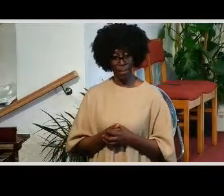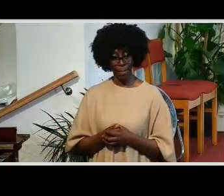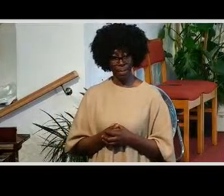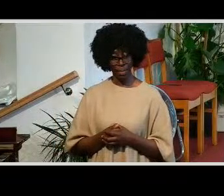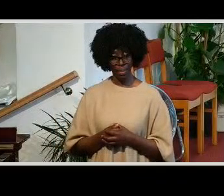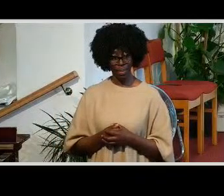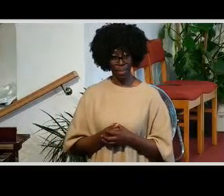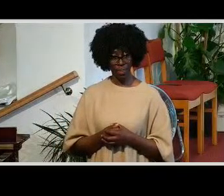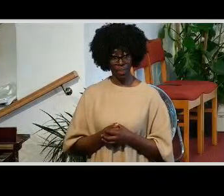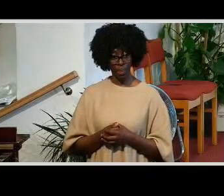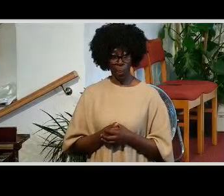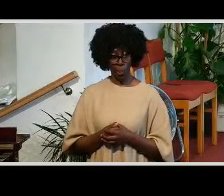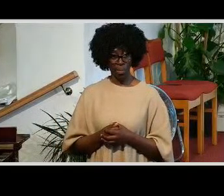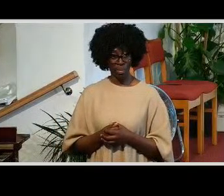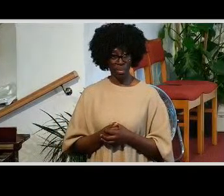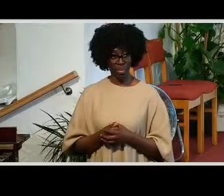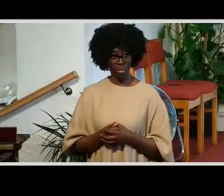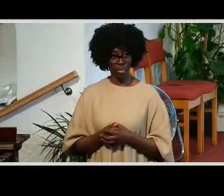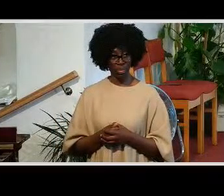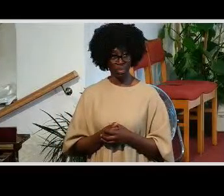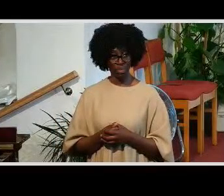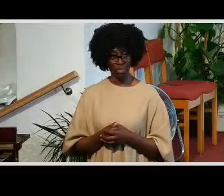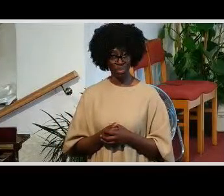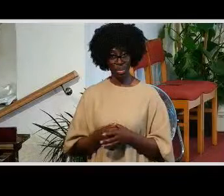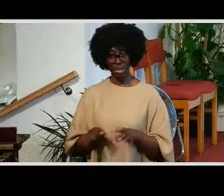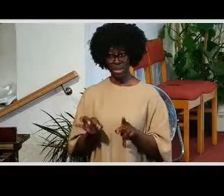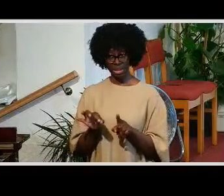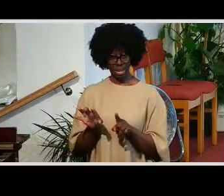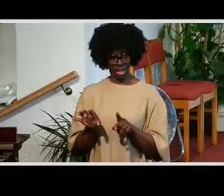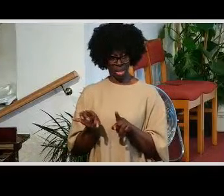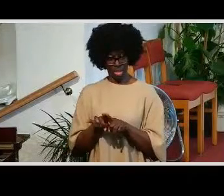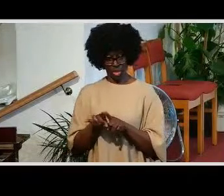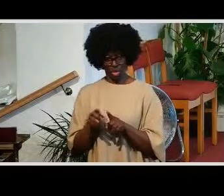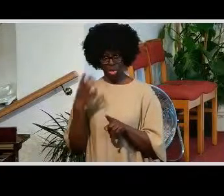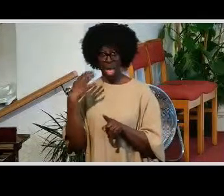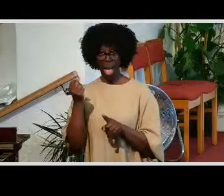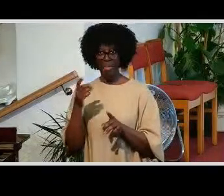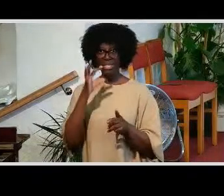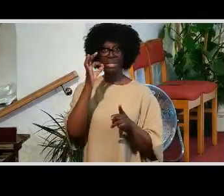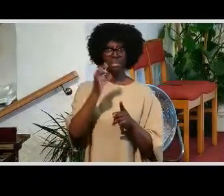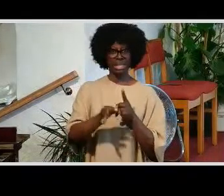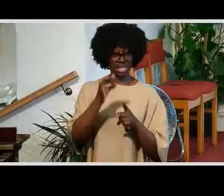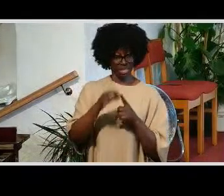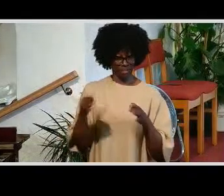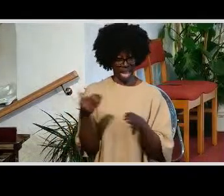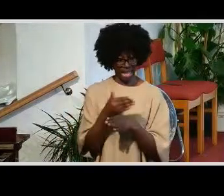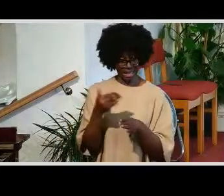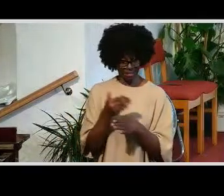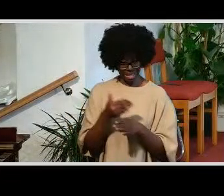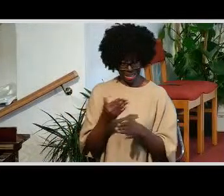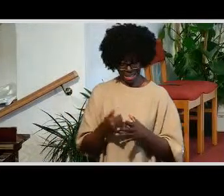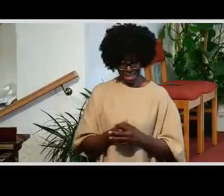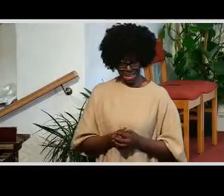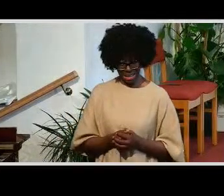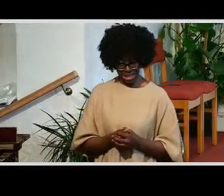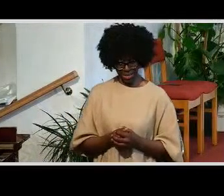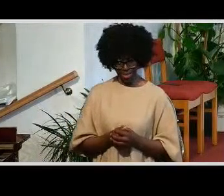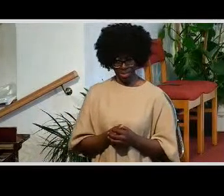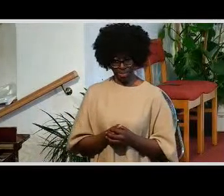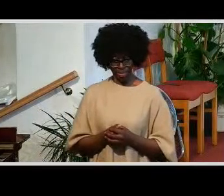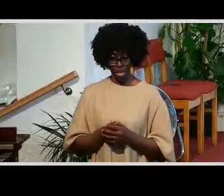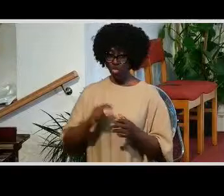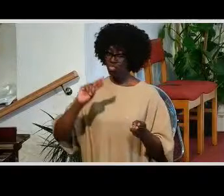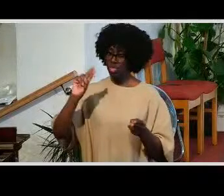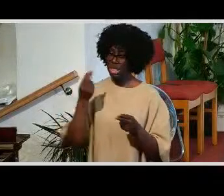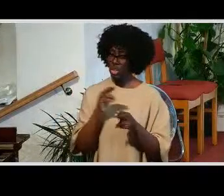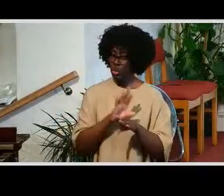motivational activities for children in particular, and we should reduce the amount of information that we give them at any one given time so that